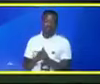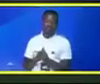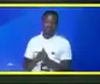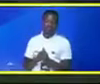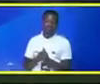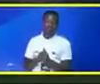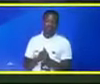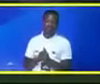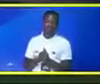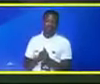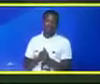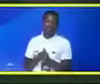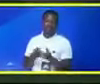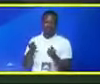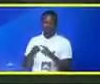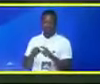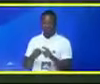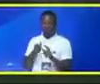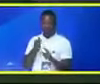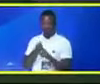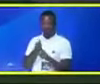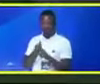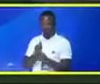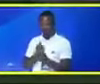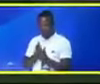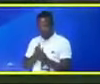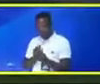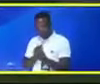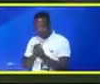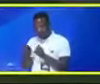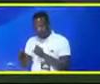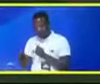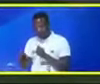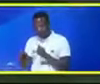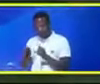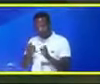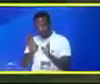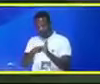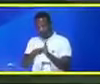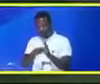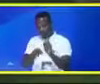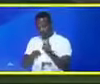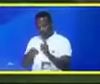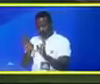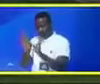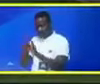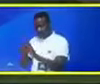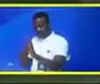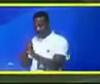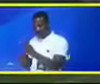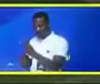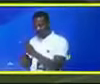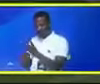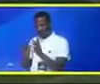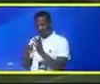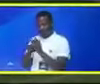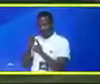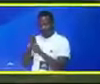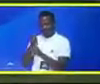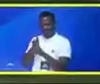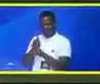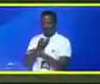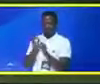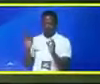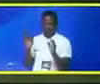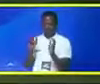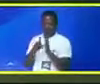I like this. When he was past the first and the second door, these are doors. So he was already free, but